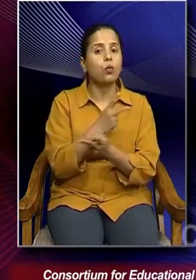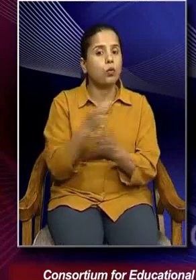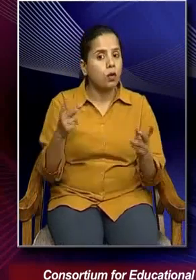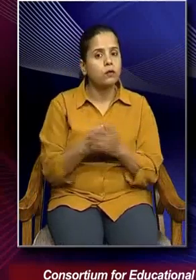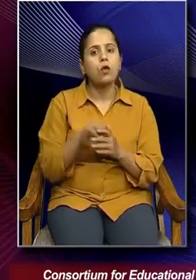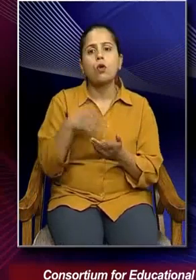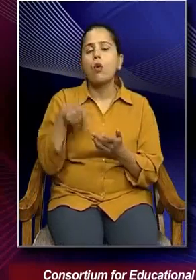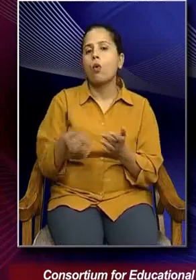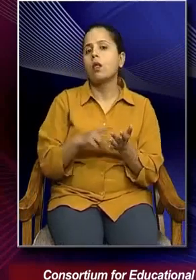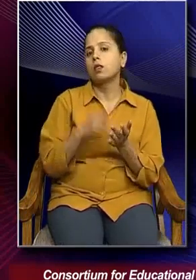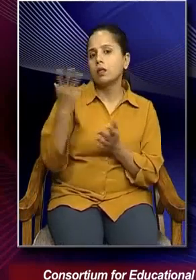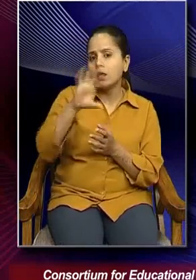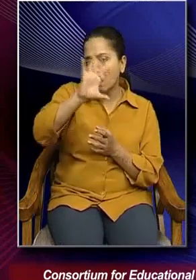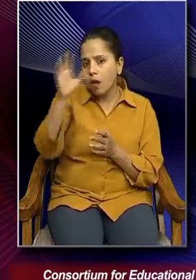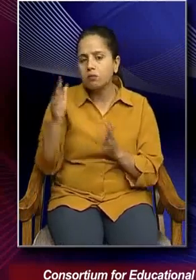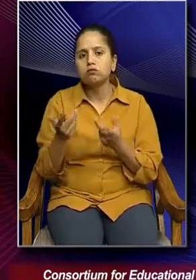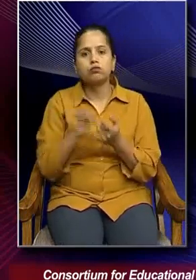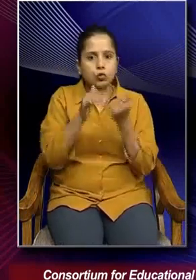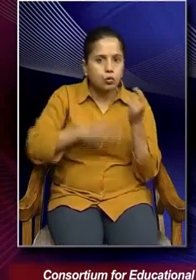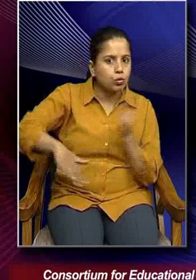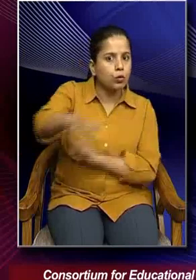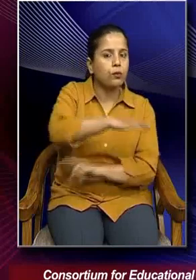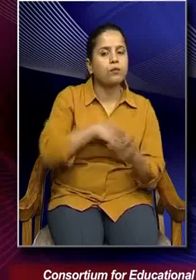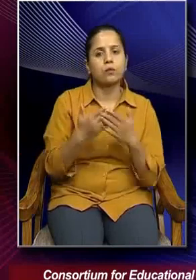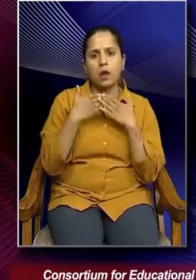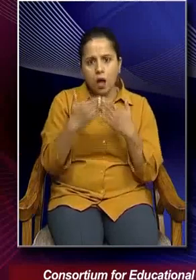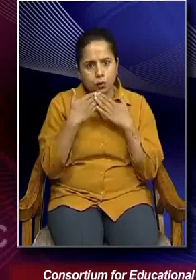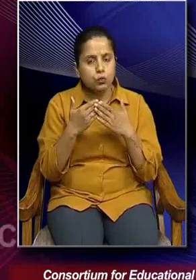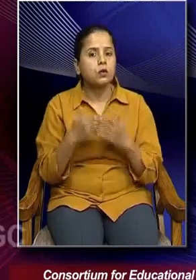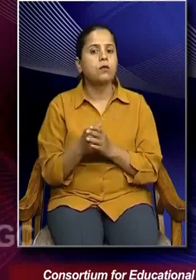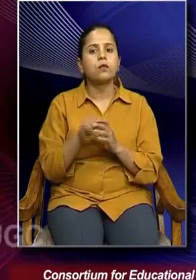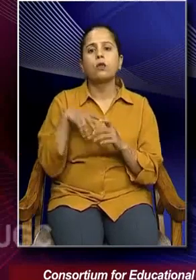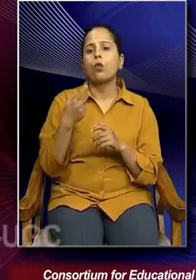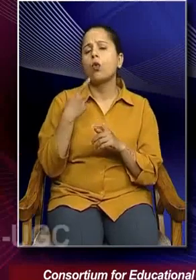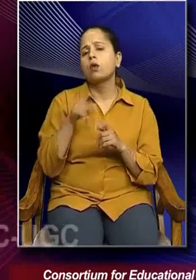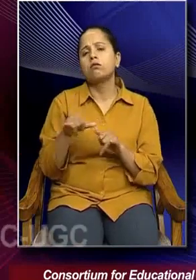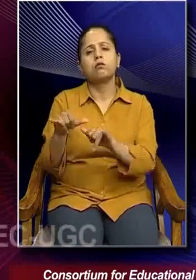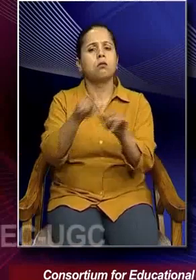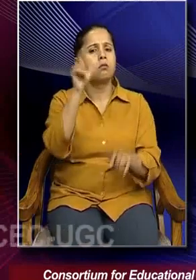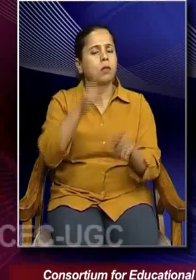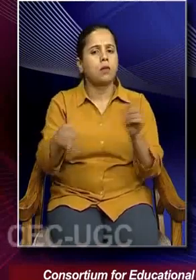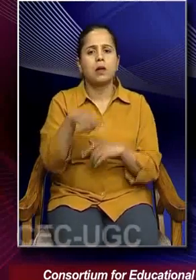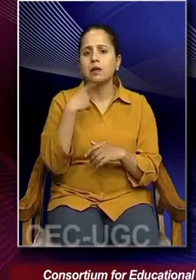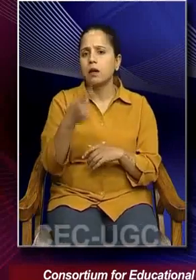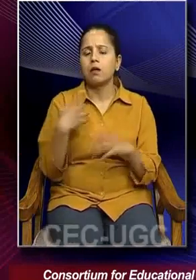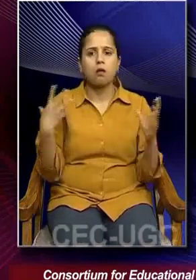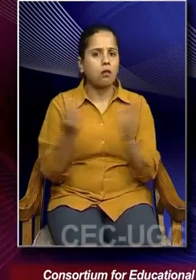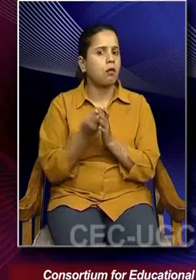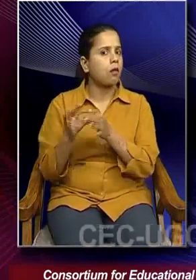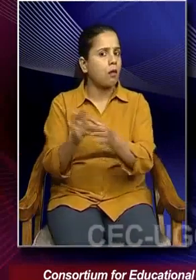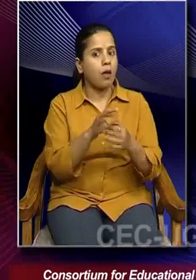the nation, of the society, of academia, of common public do not come together on